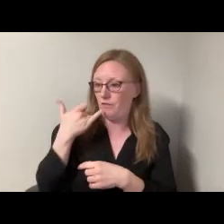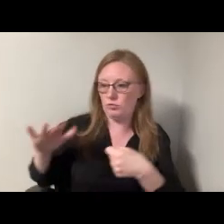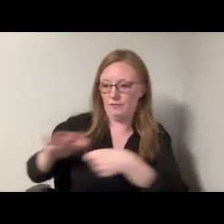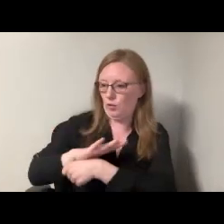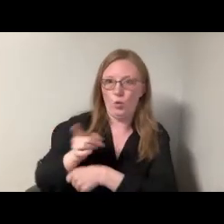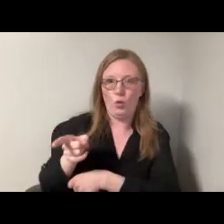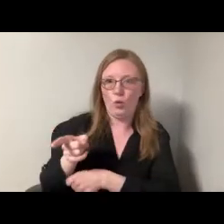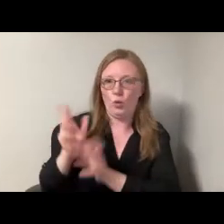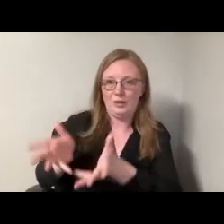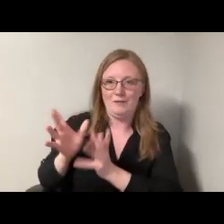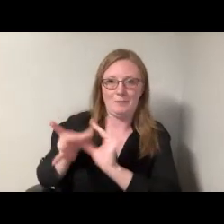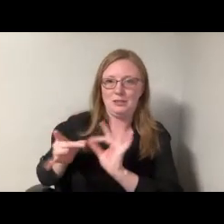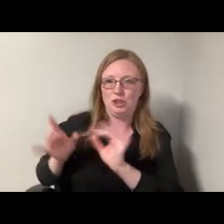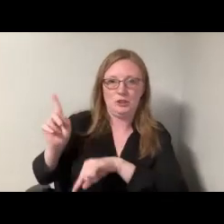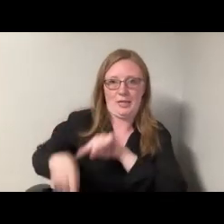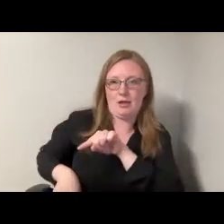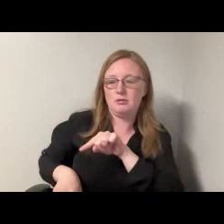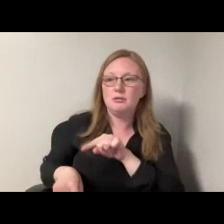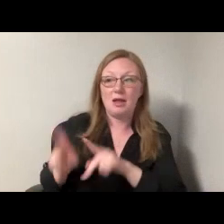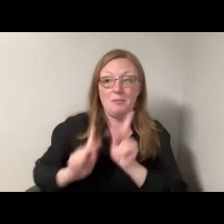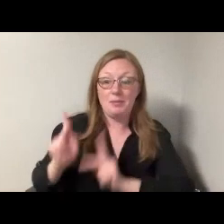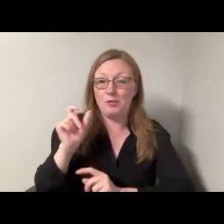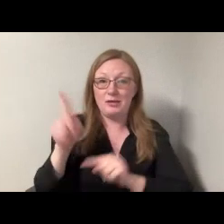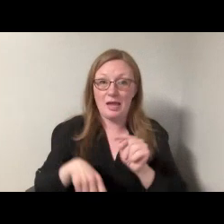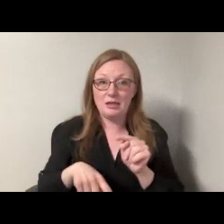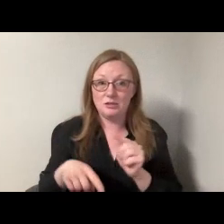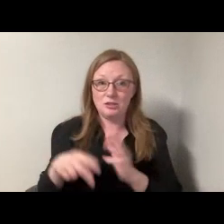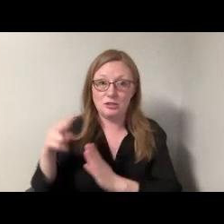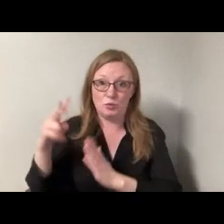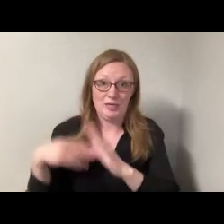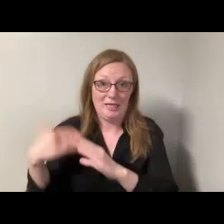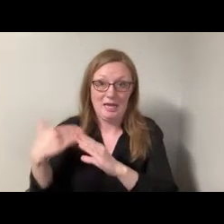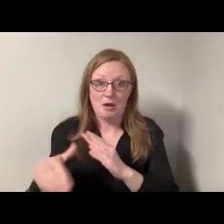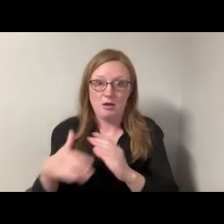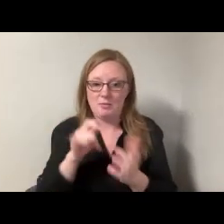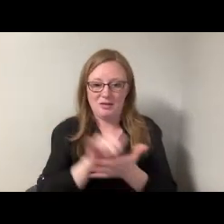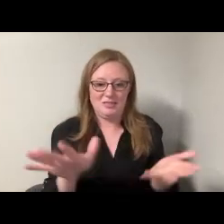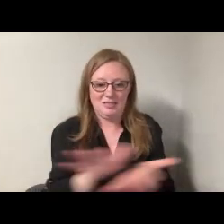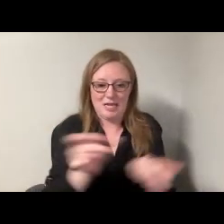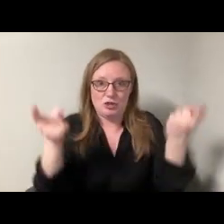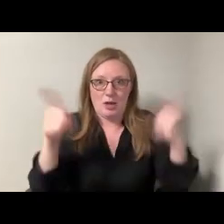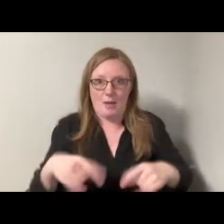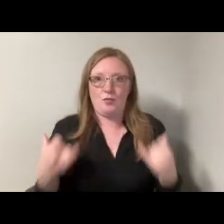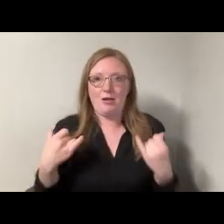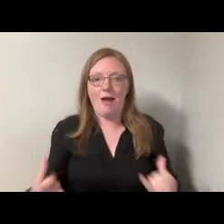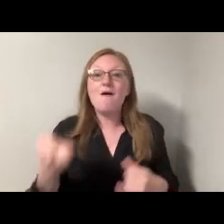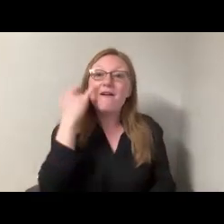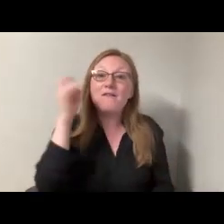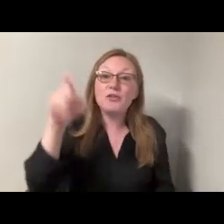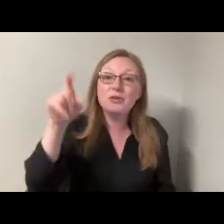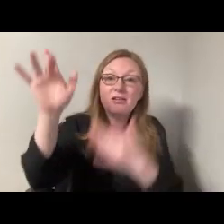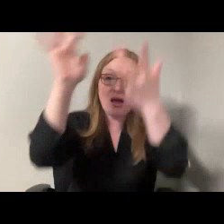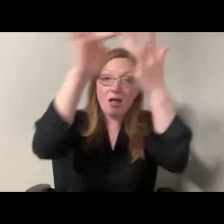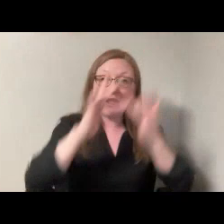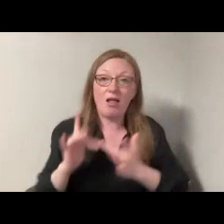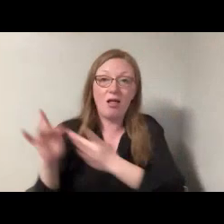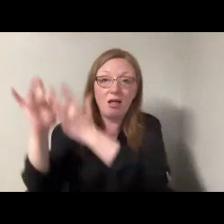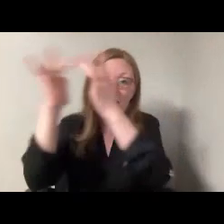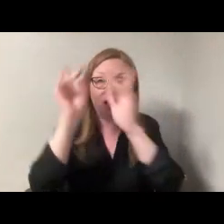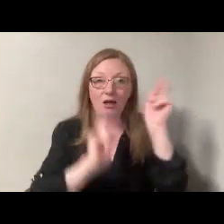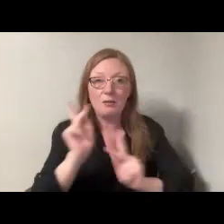full, and nobody has time to look at emails. So if you need to get a hold of people out and talk to them,